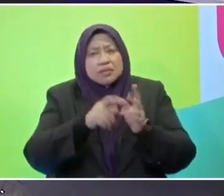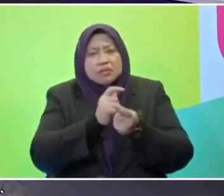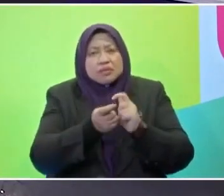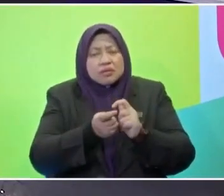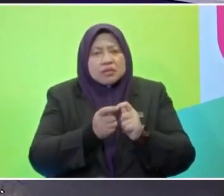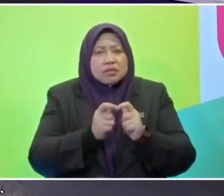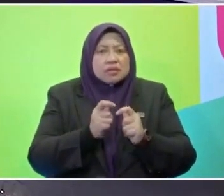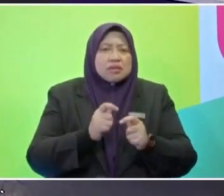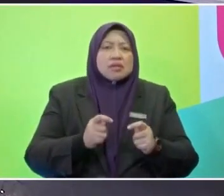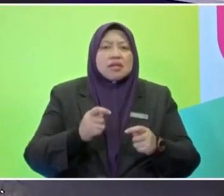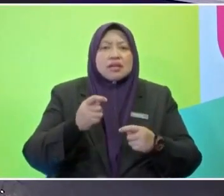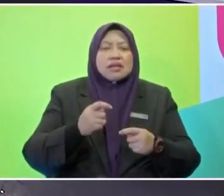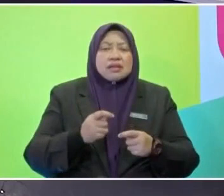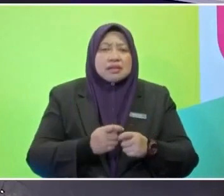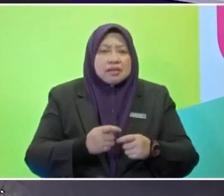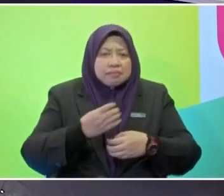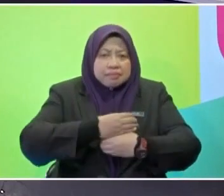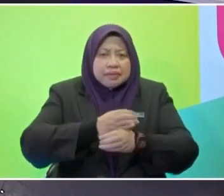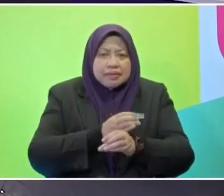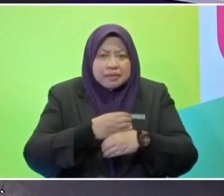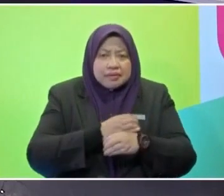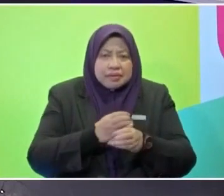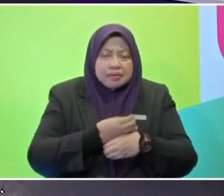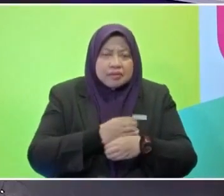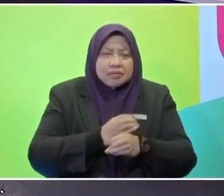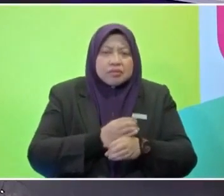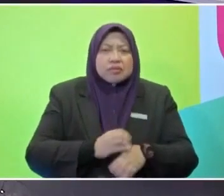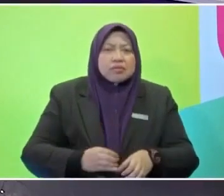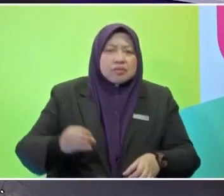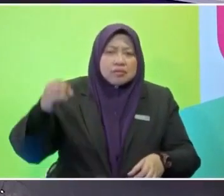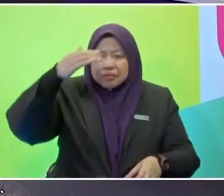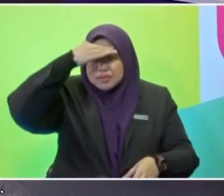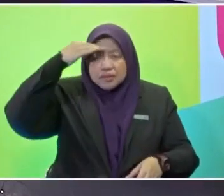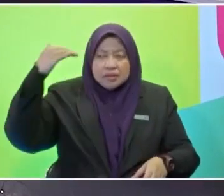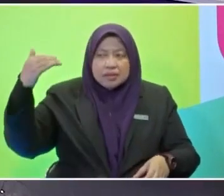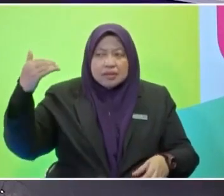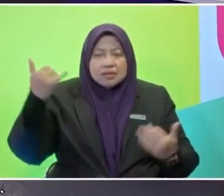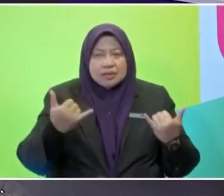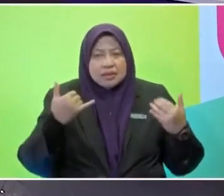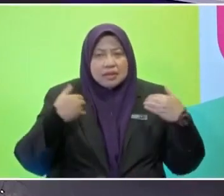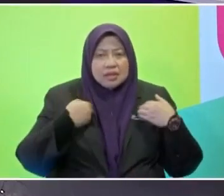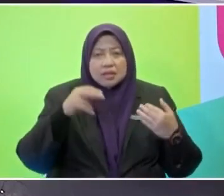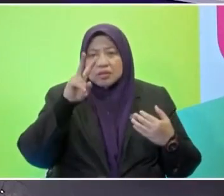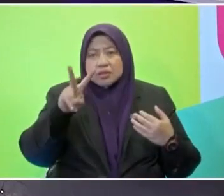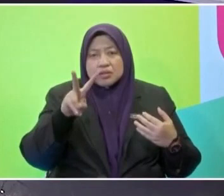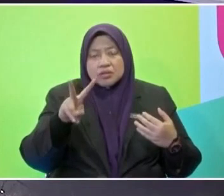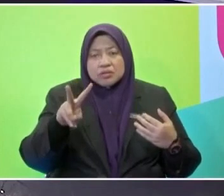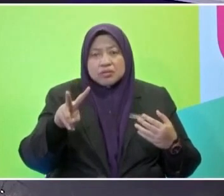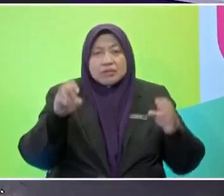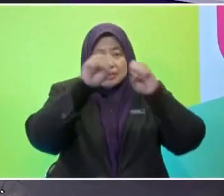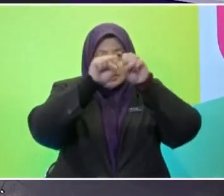light source? So now we have two screens here. These are two screens. So I'm going to place